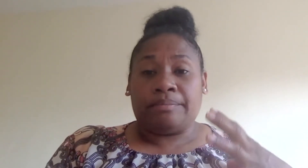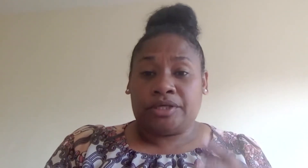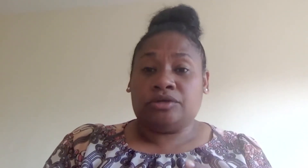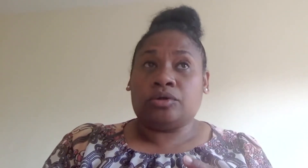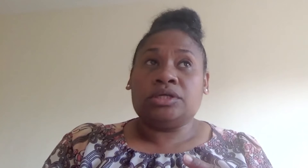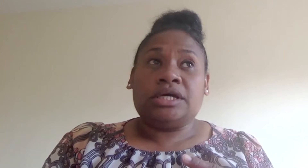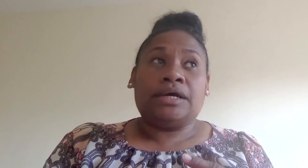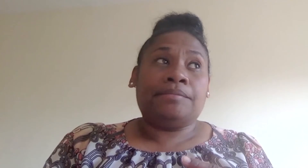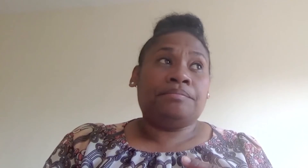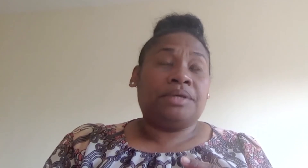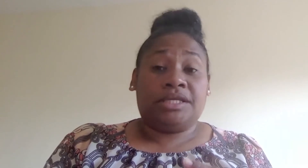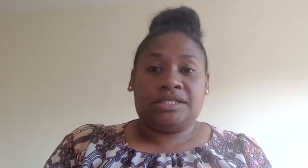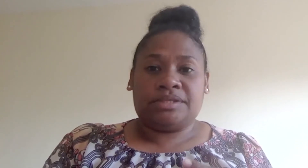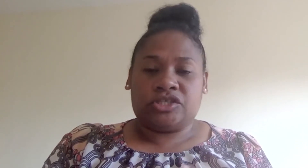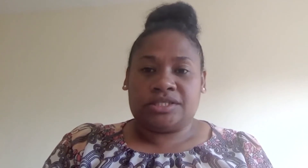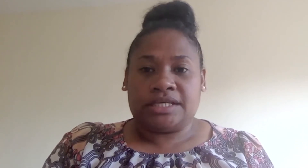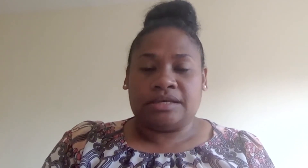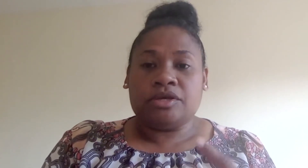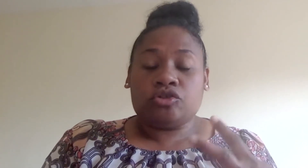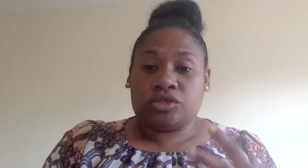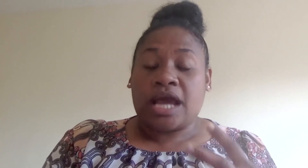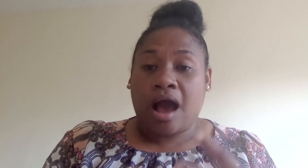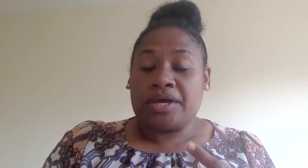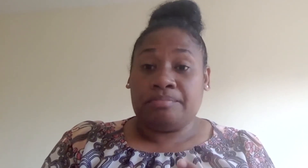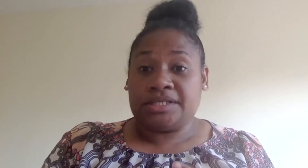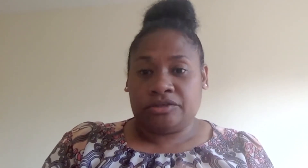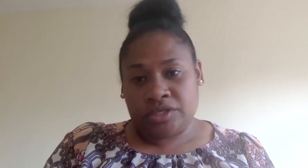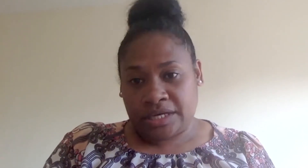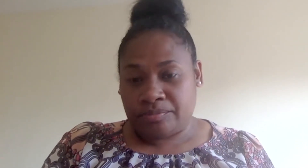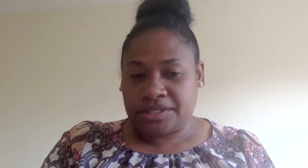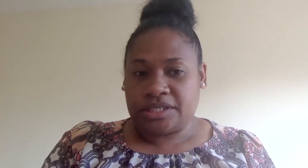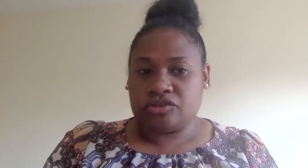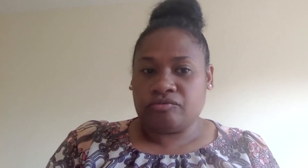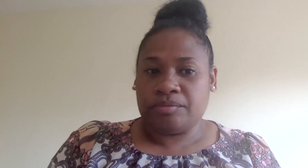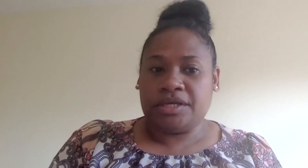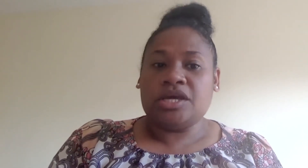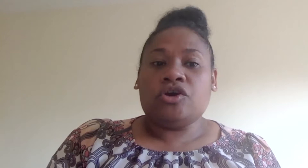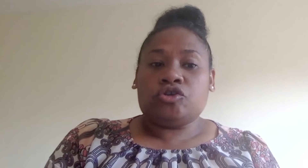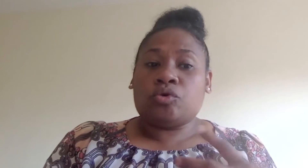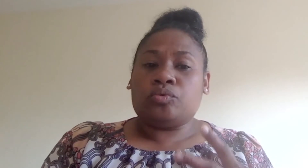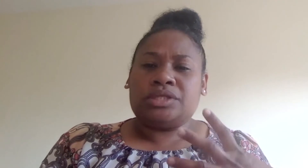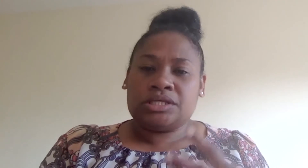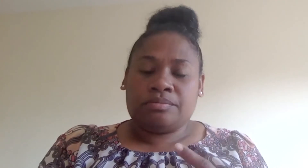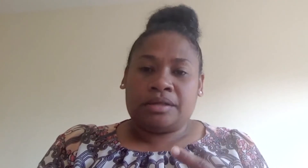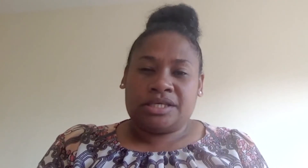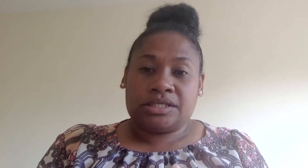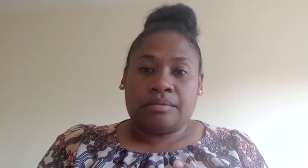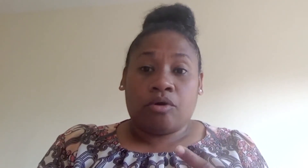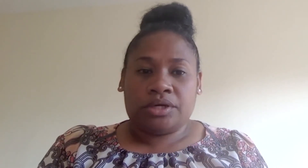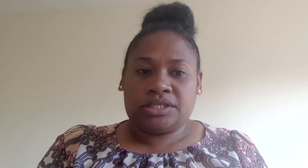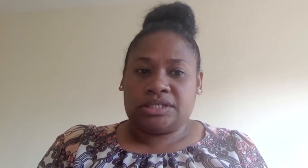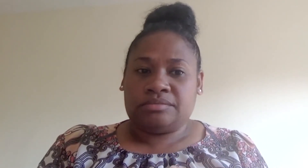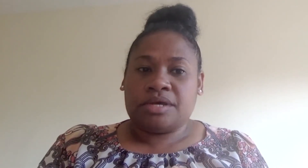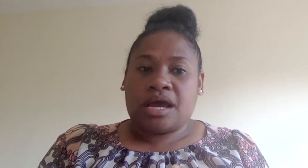looking at a practical mechanism such as TSM to see how it can best address underrepresentation of women. So these TSM